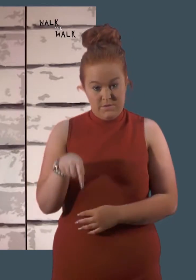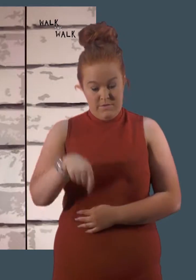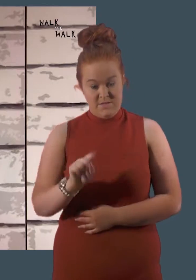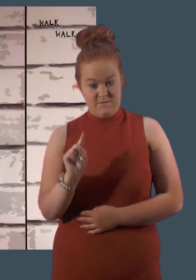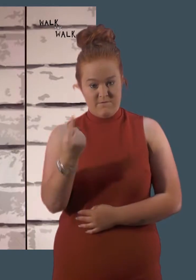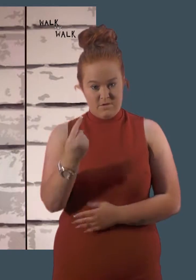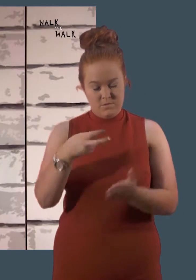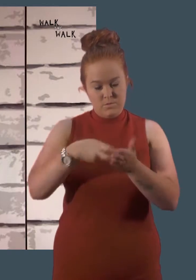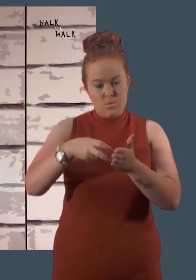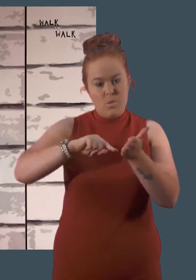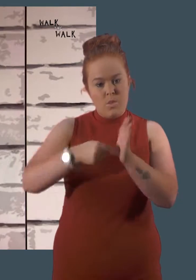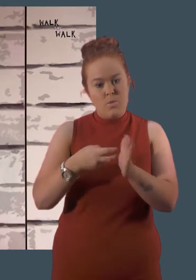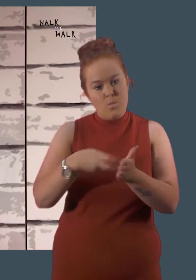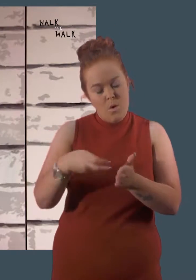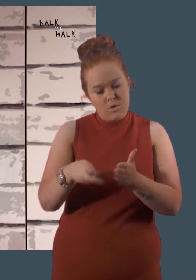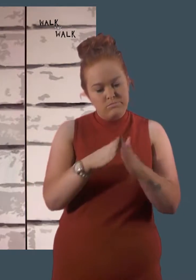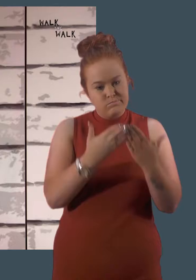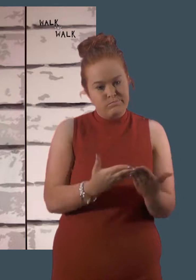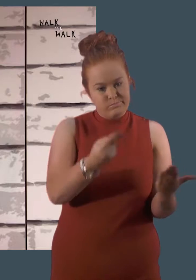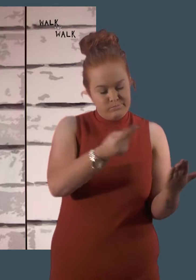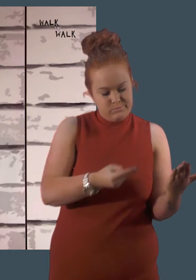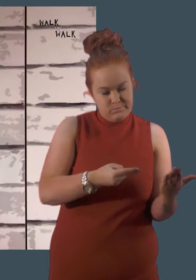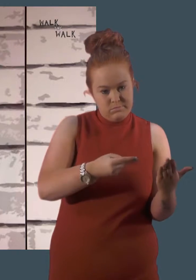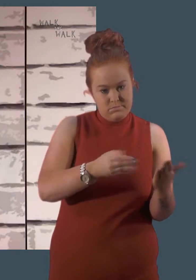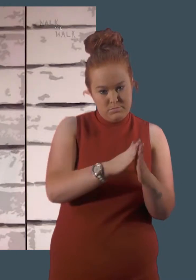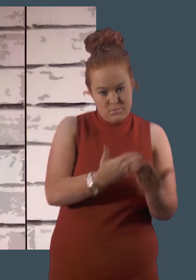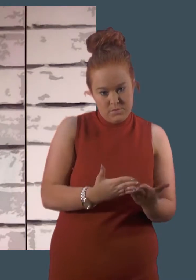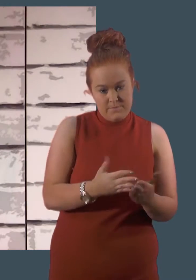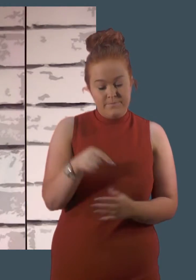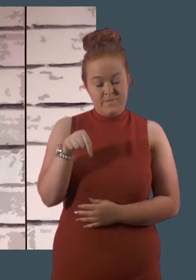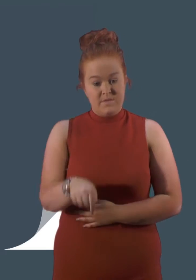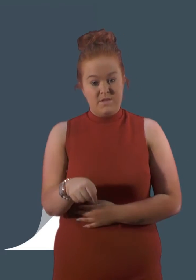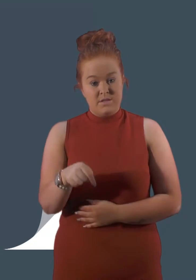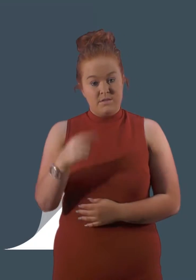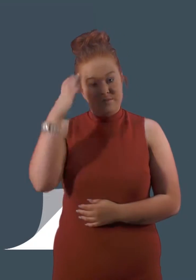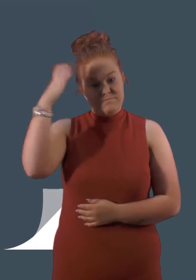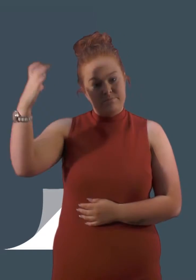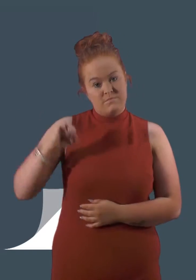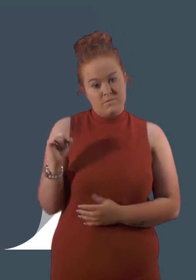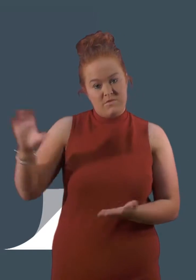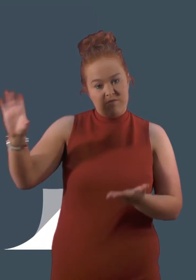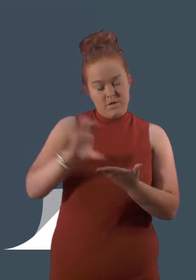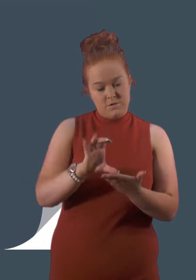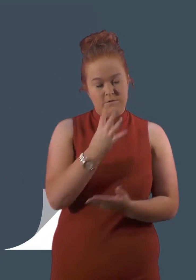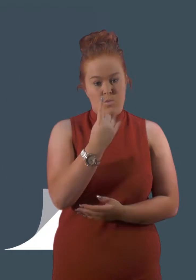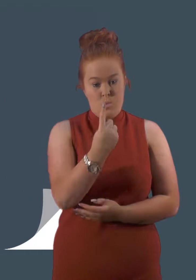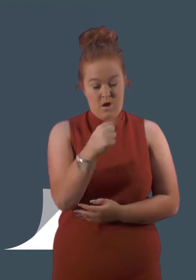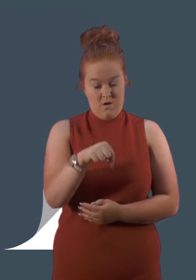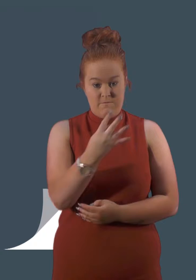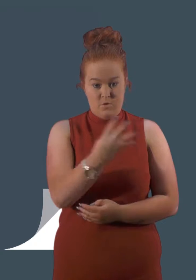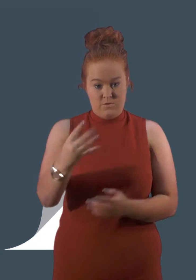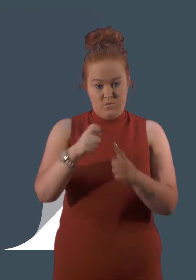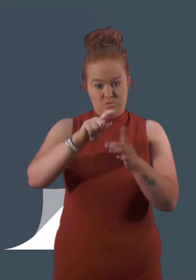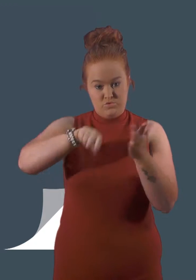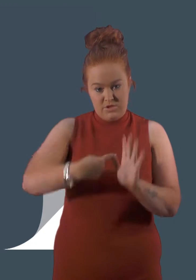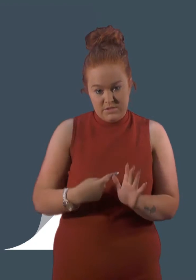on behalf of Scottish Book Trust. This video is the first of 4 training videos. Walk the Walk is an innovative graphic